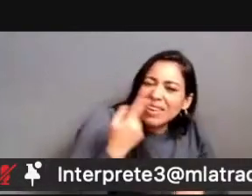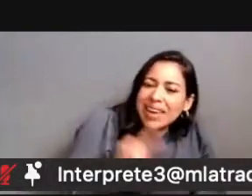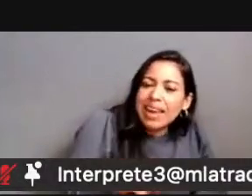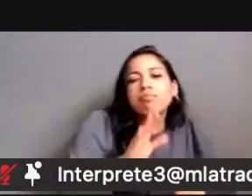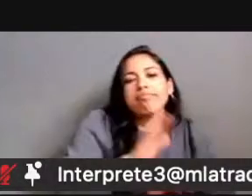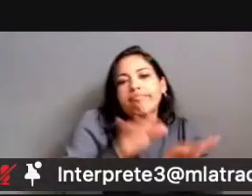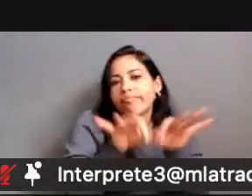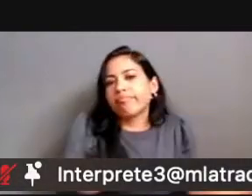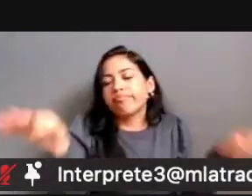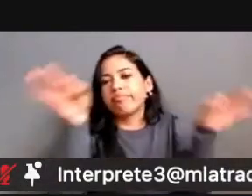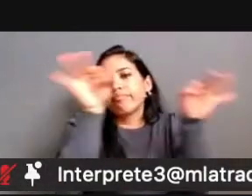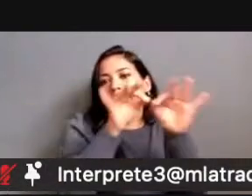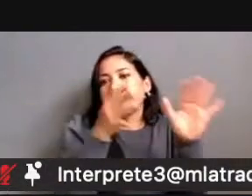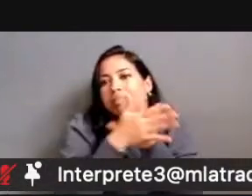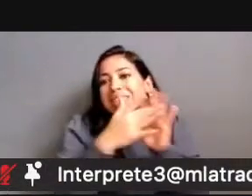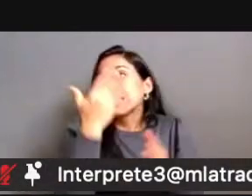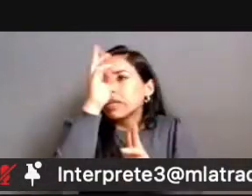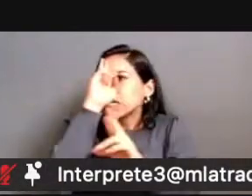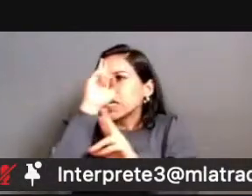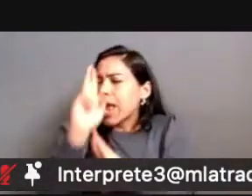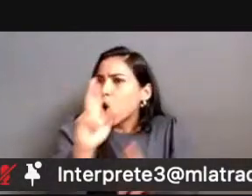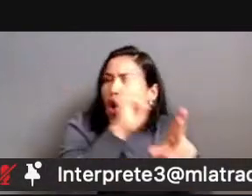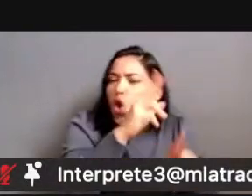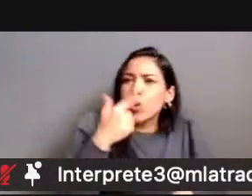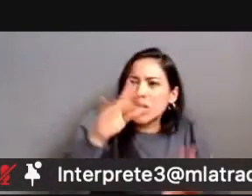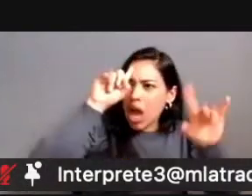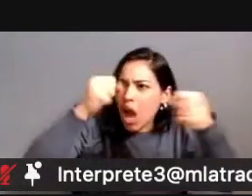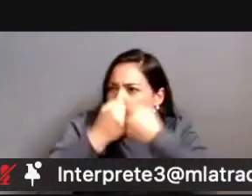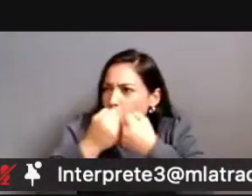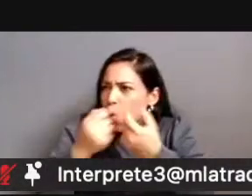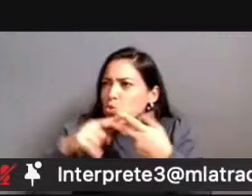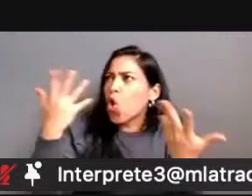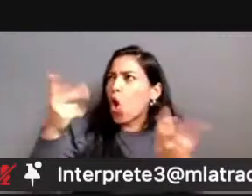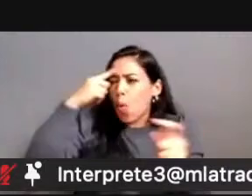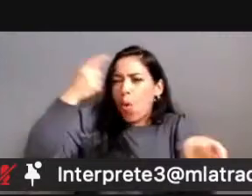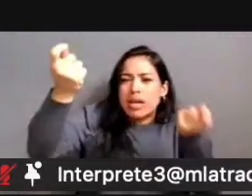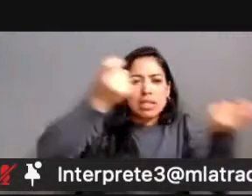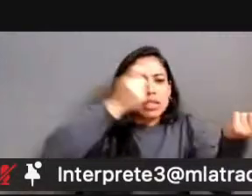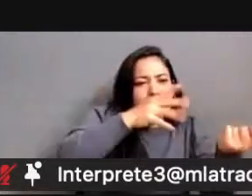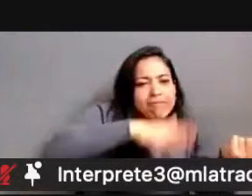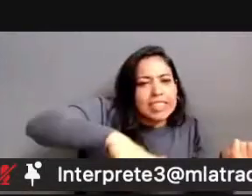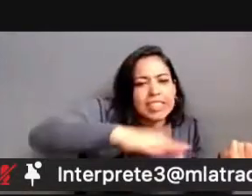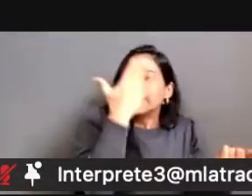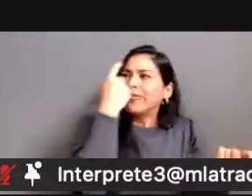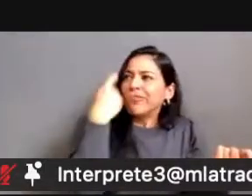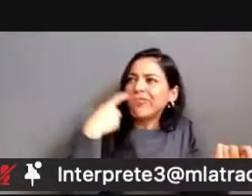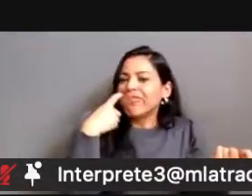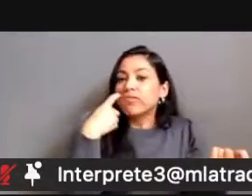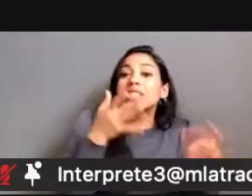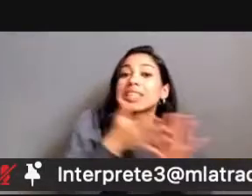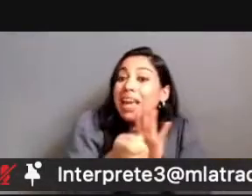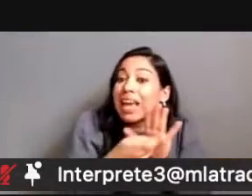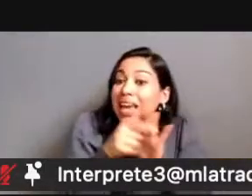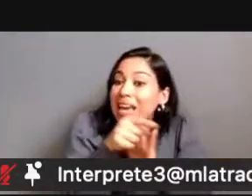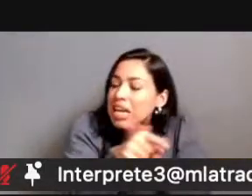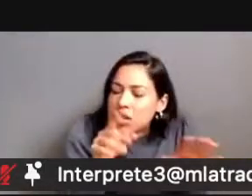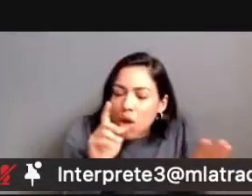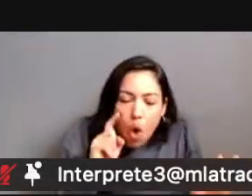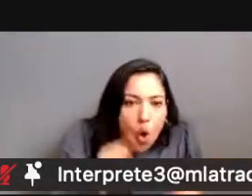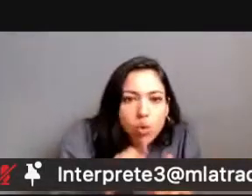the importance of acknowledging the strategic alliances, since only that way